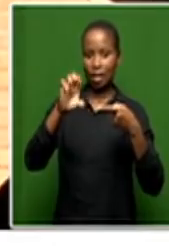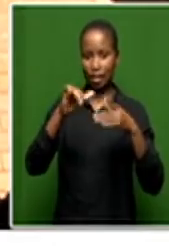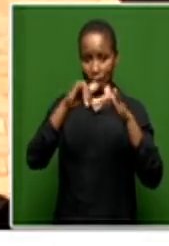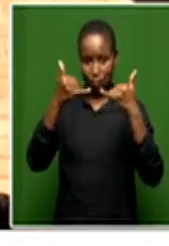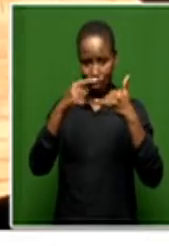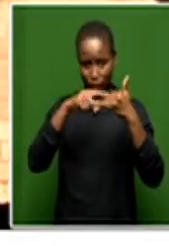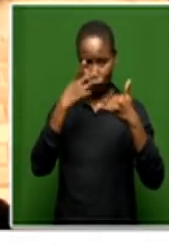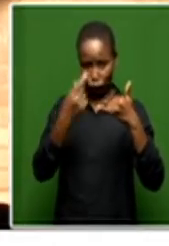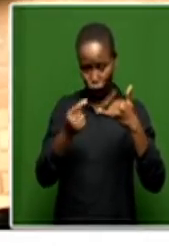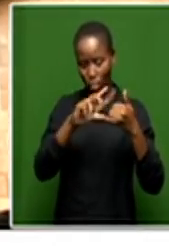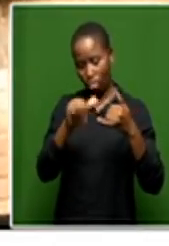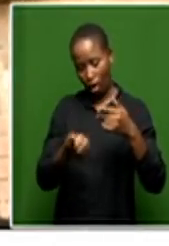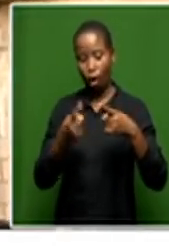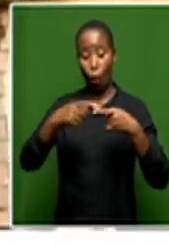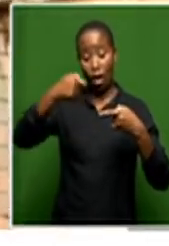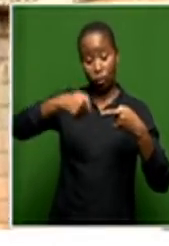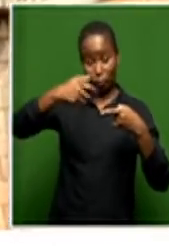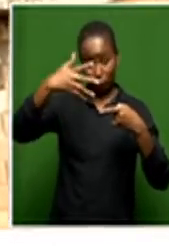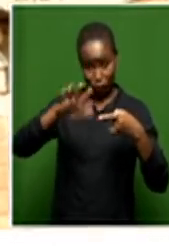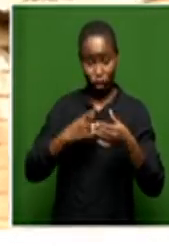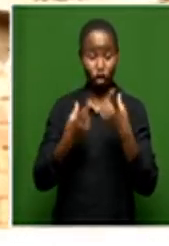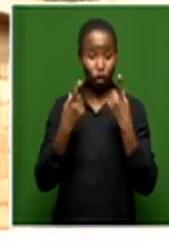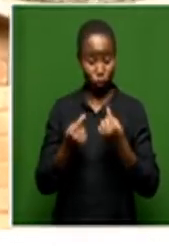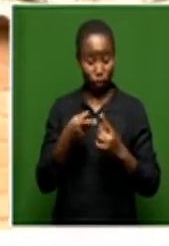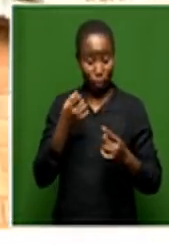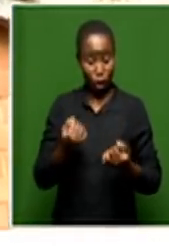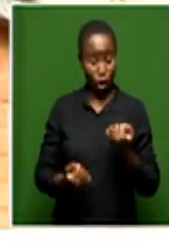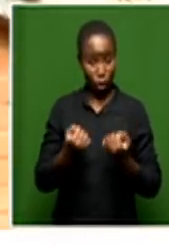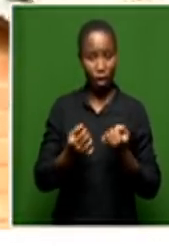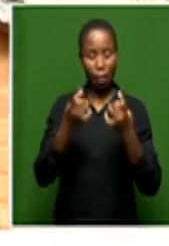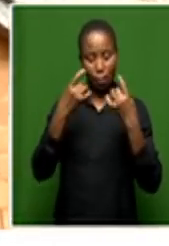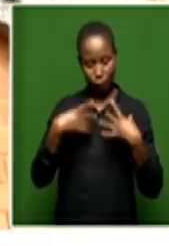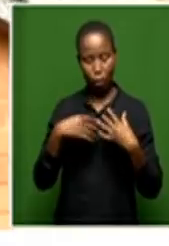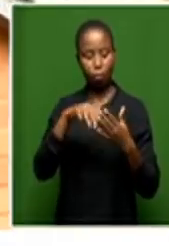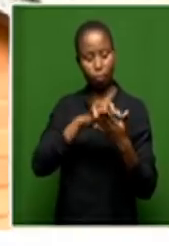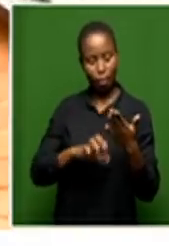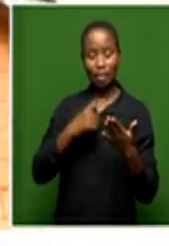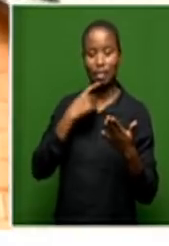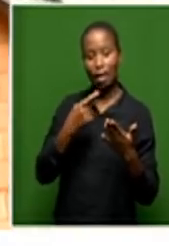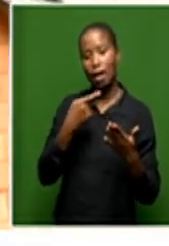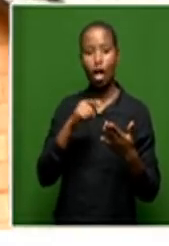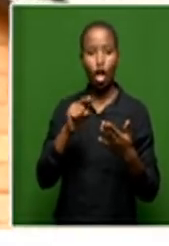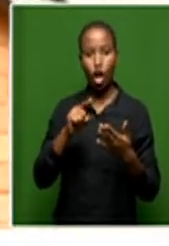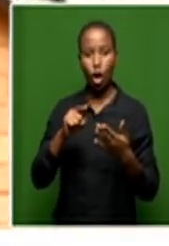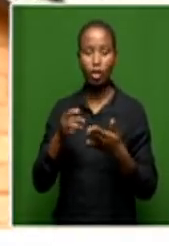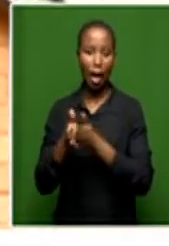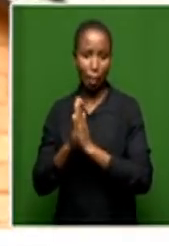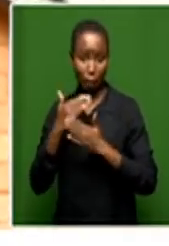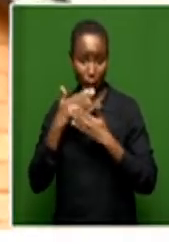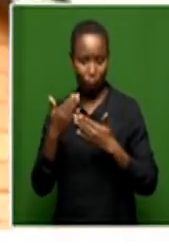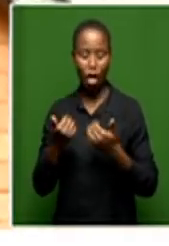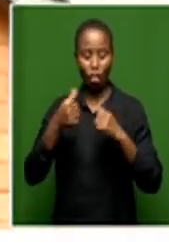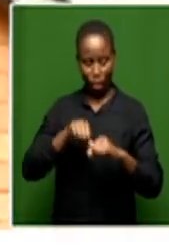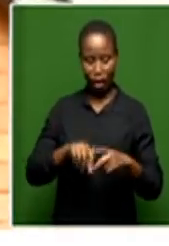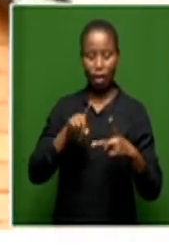first, and after a judgment has been issued by this particular court and they've given us a statement saying that they're not appeal, then it means that they